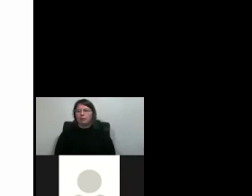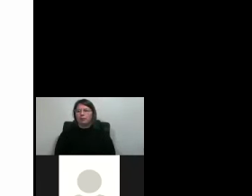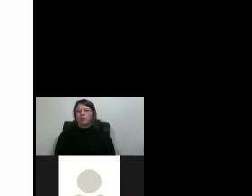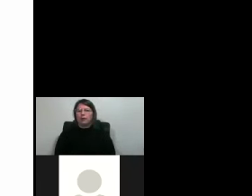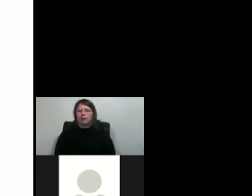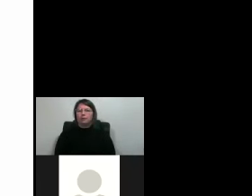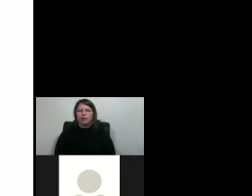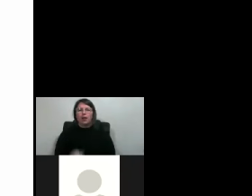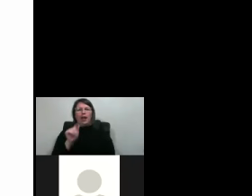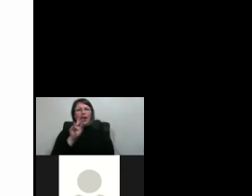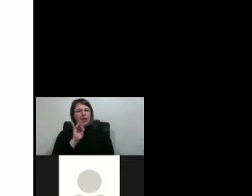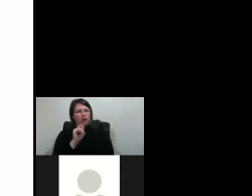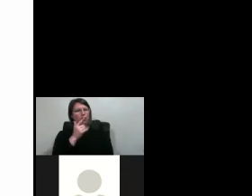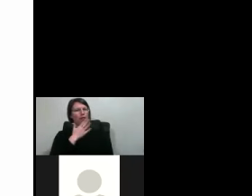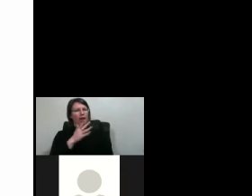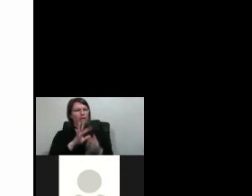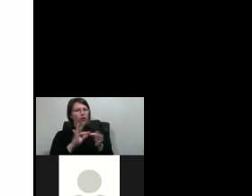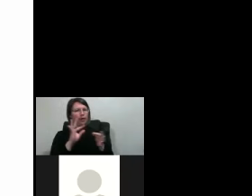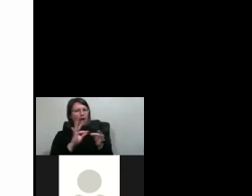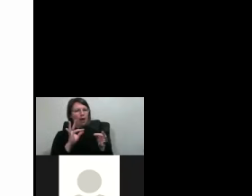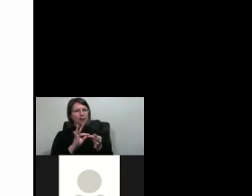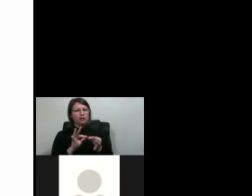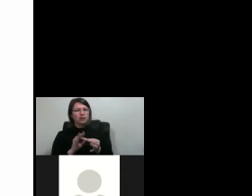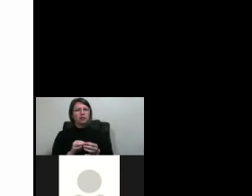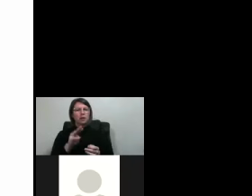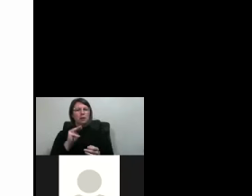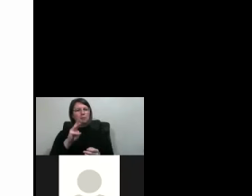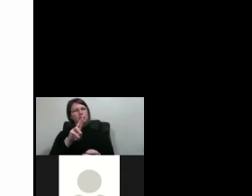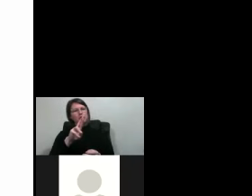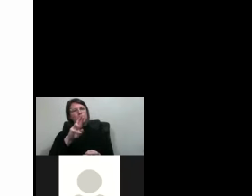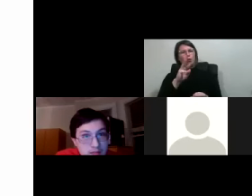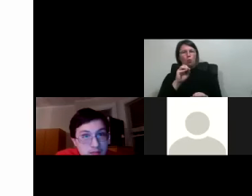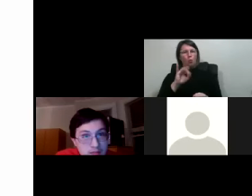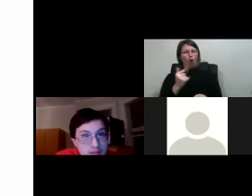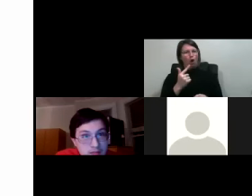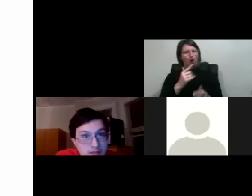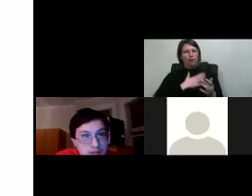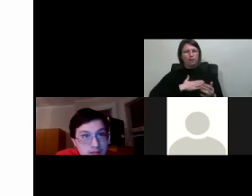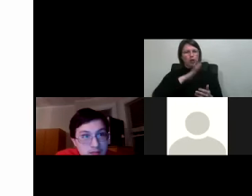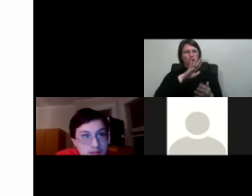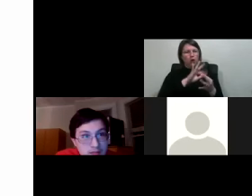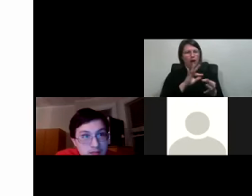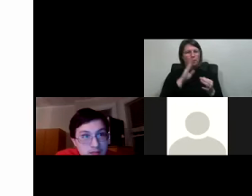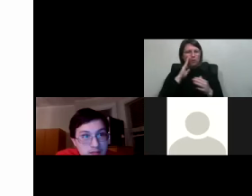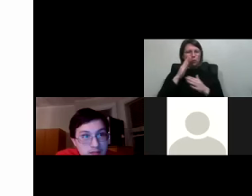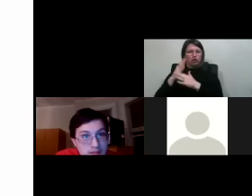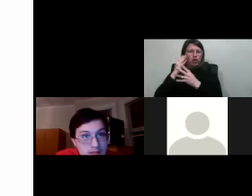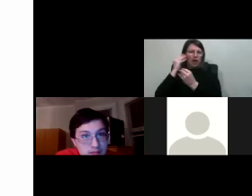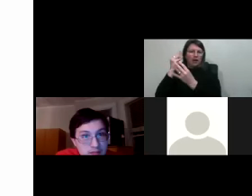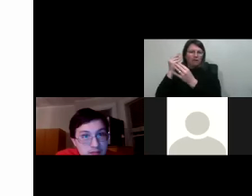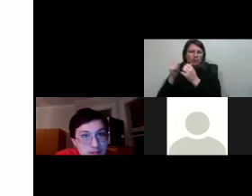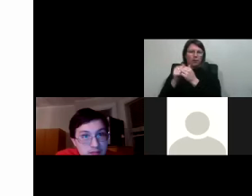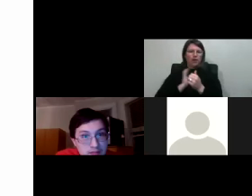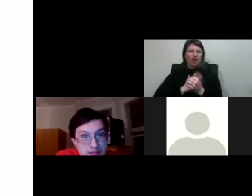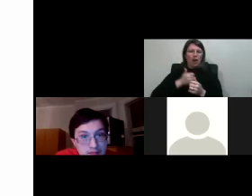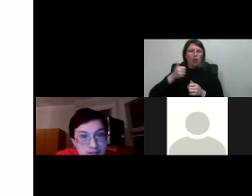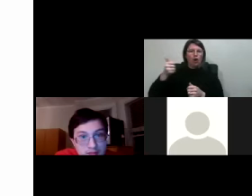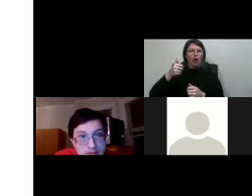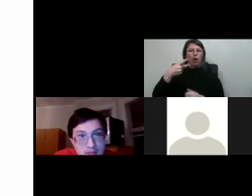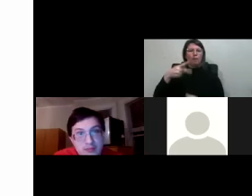Thank you for the comments, Mr. Wong, much appreciated. And we will share this information with our commuter rail